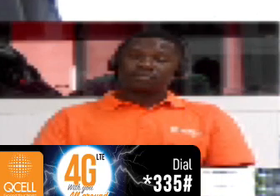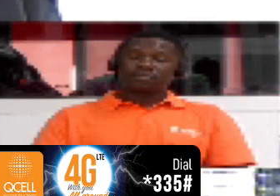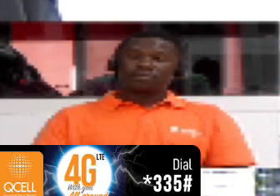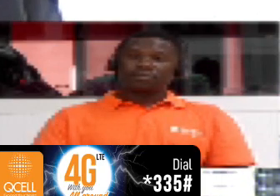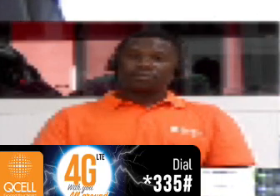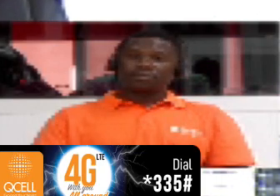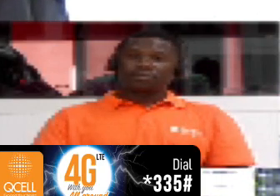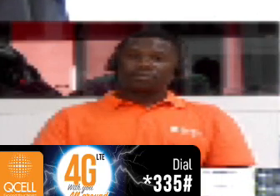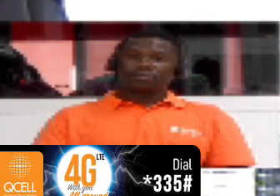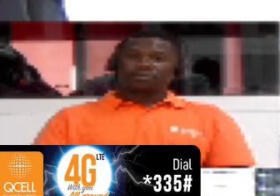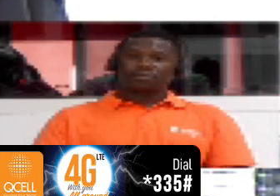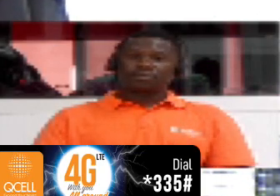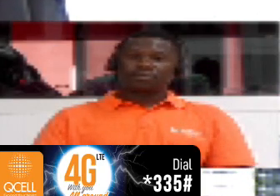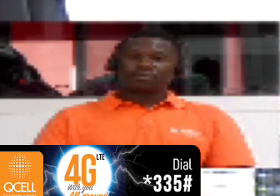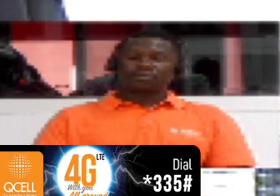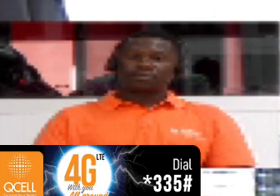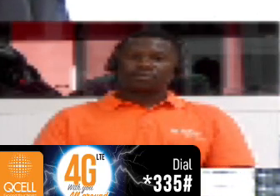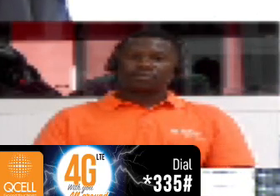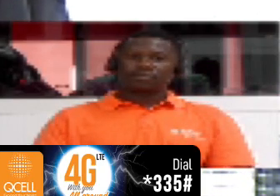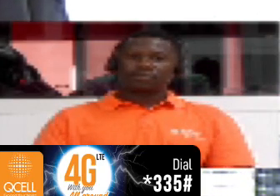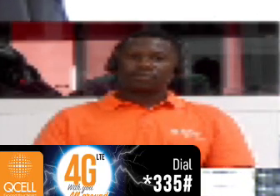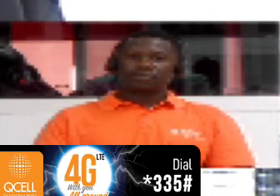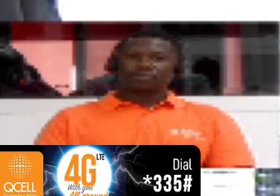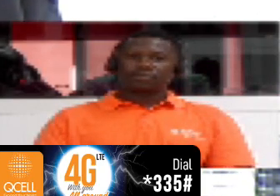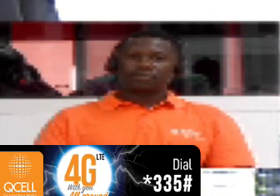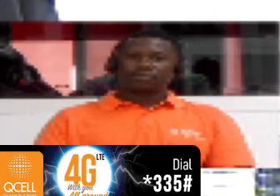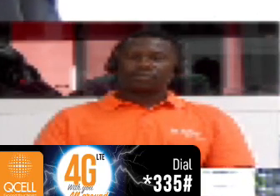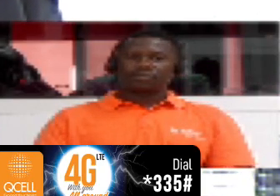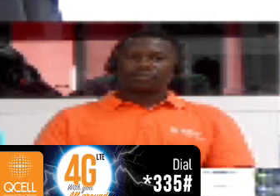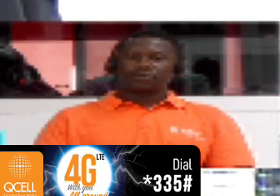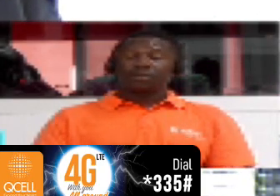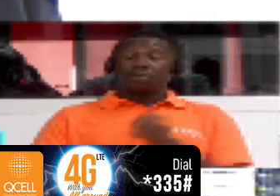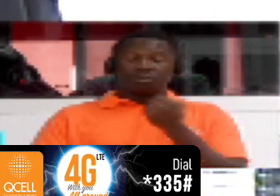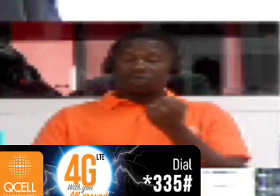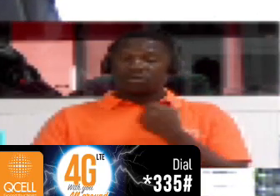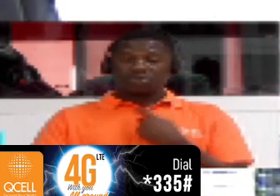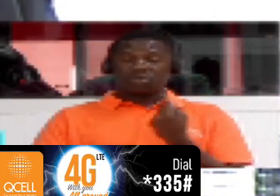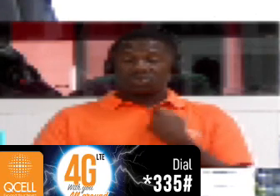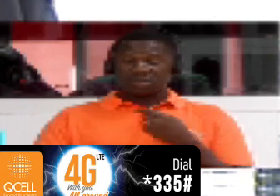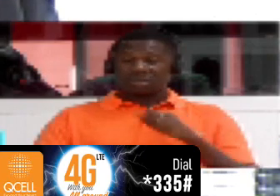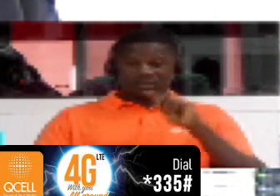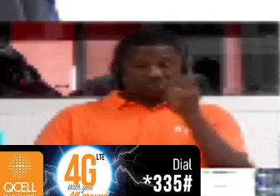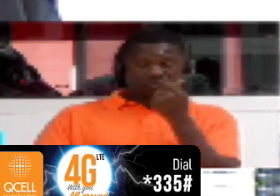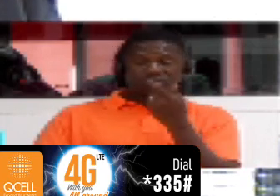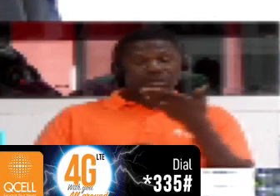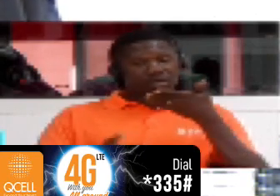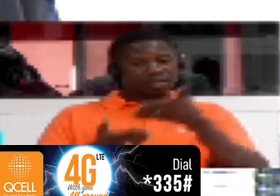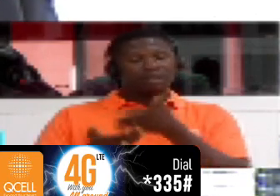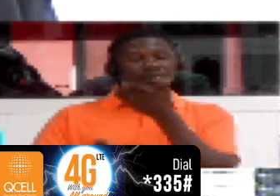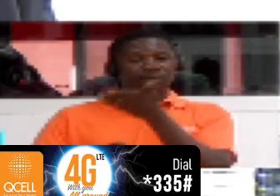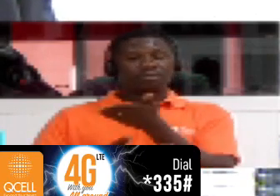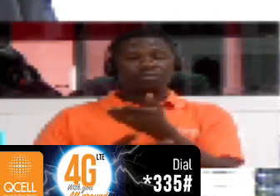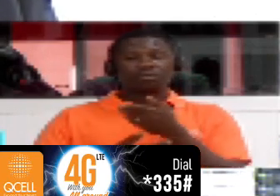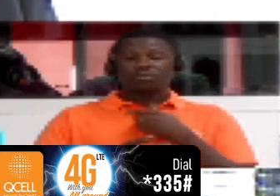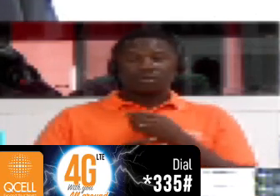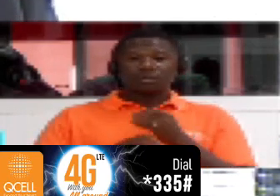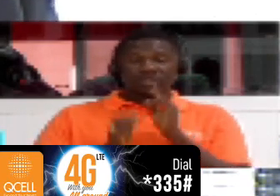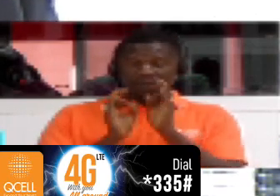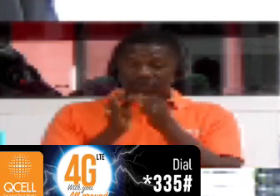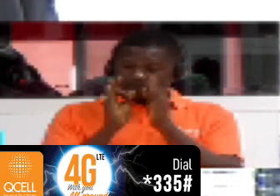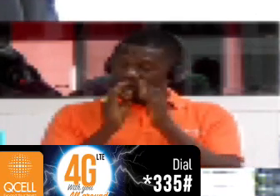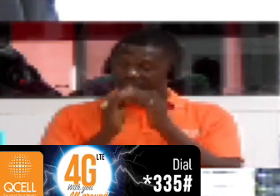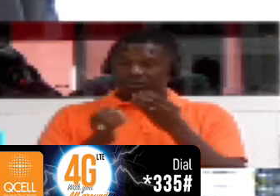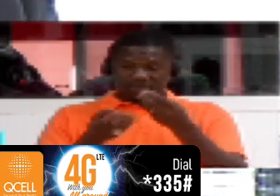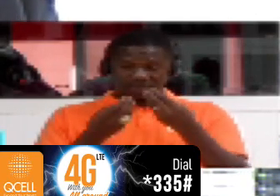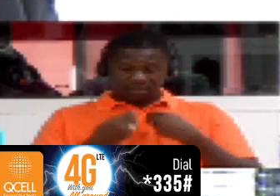kutola nun yente yamare minna wolenko imbekela intelligent officer. Because I was just getting there newly, but the instructions that I was given